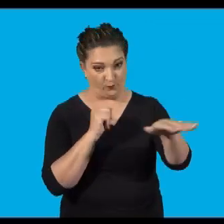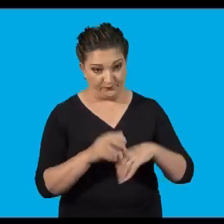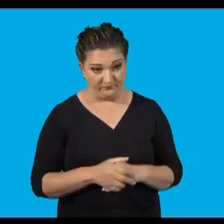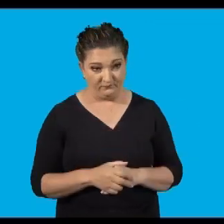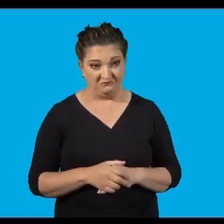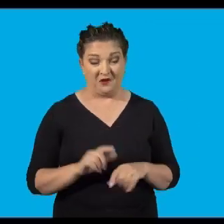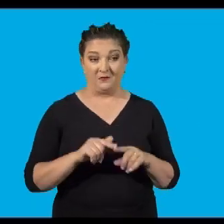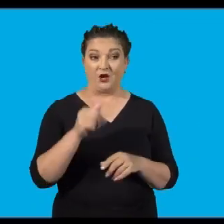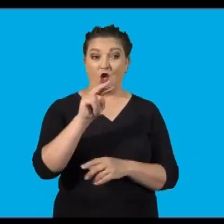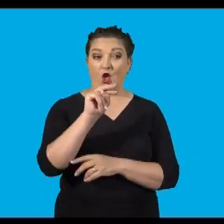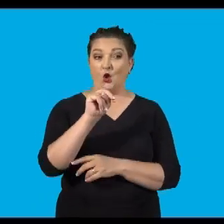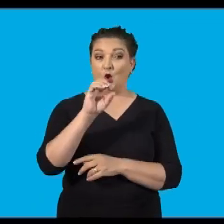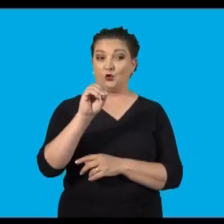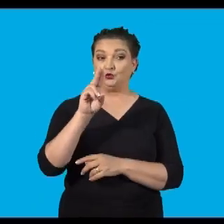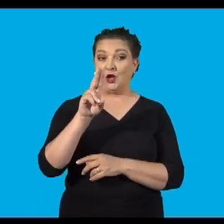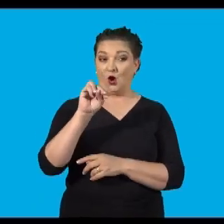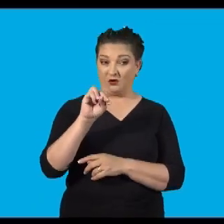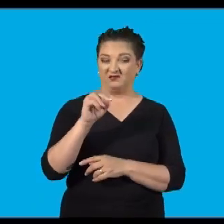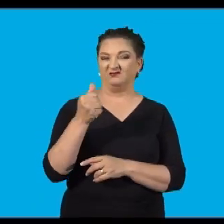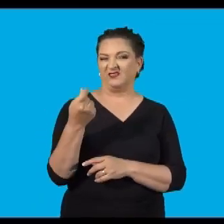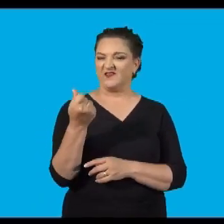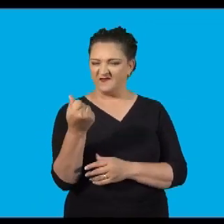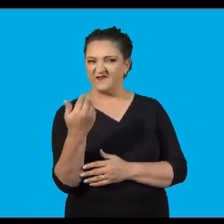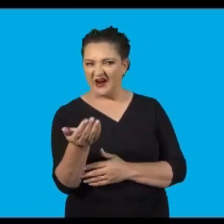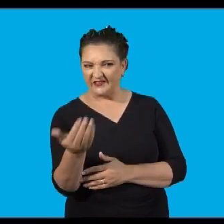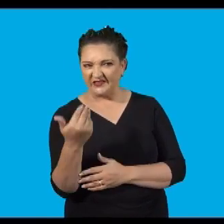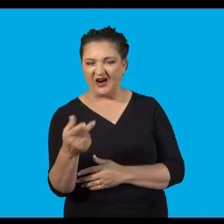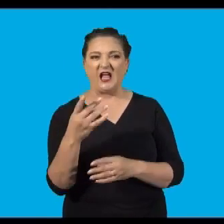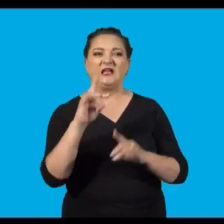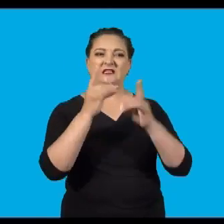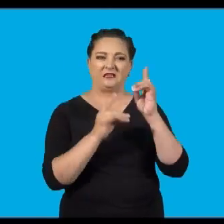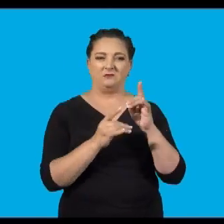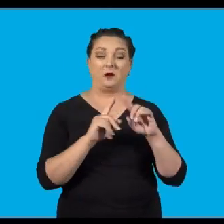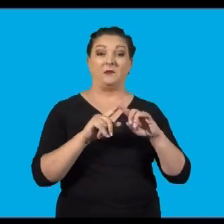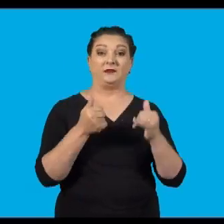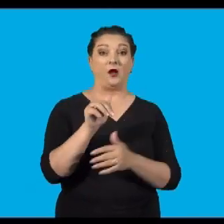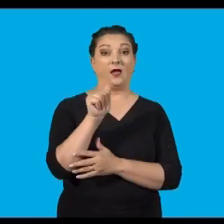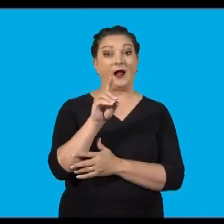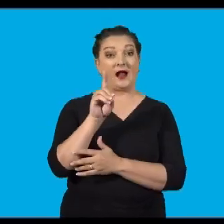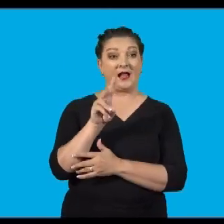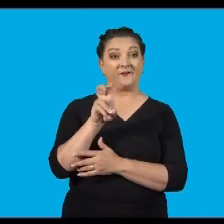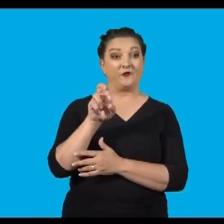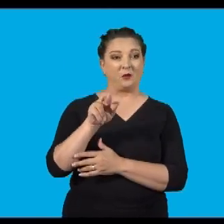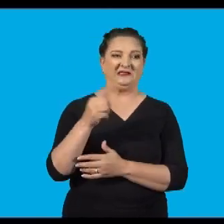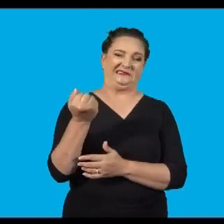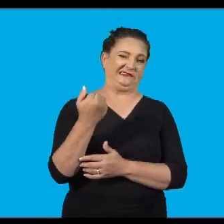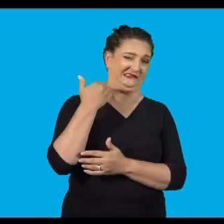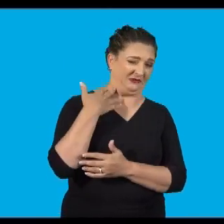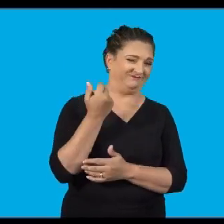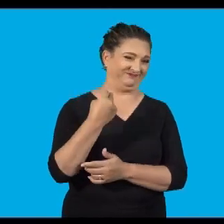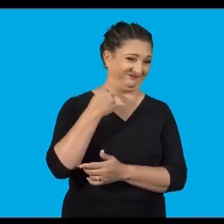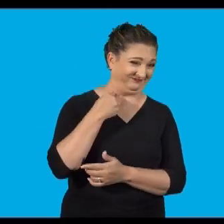our response, noun will be fares and town, all right? There and there. adverb is going to